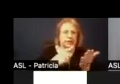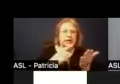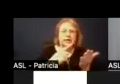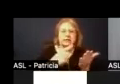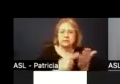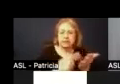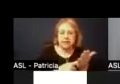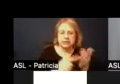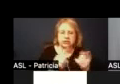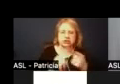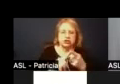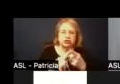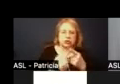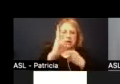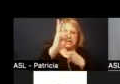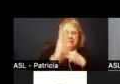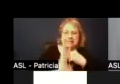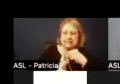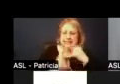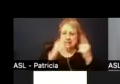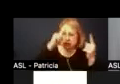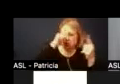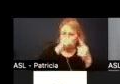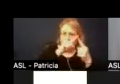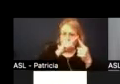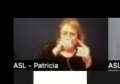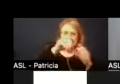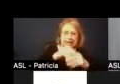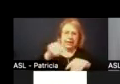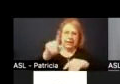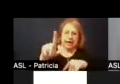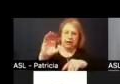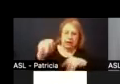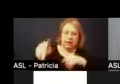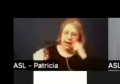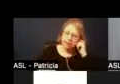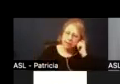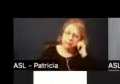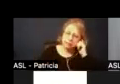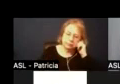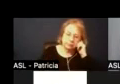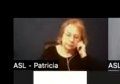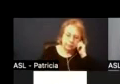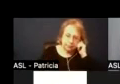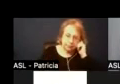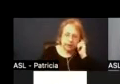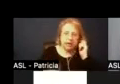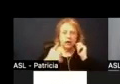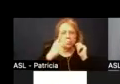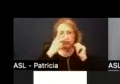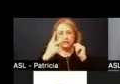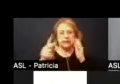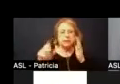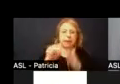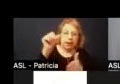the six goals that we have in the lcap and you will see uh kind of page by